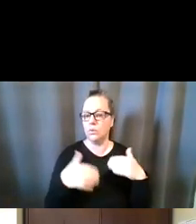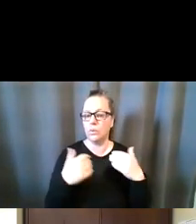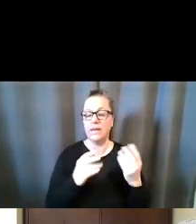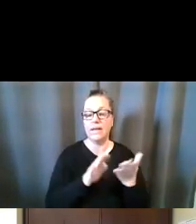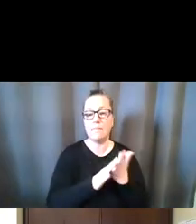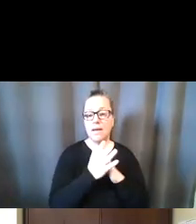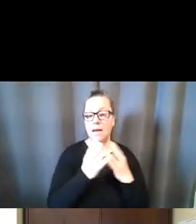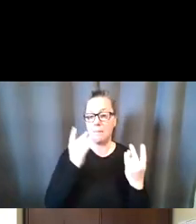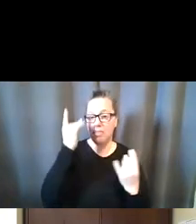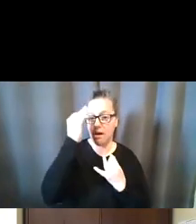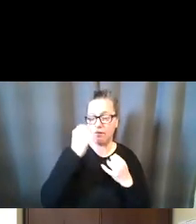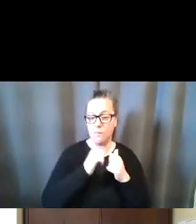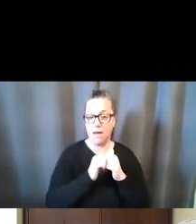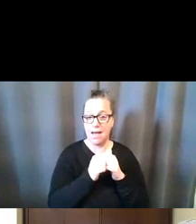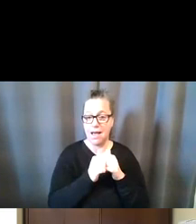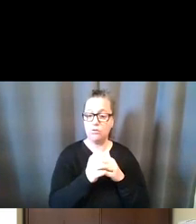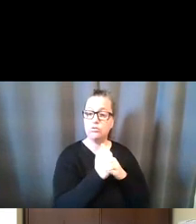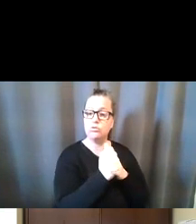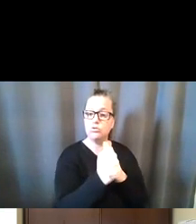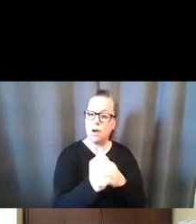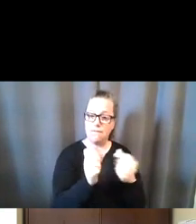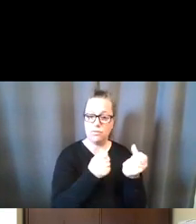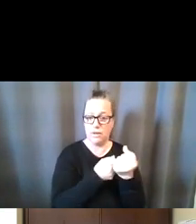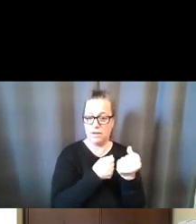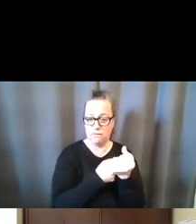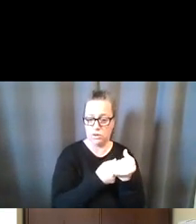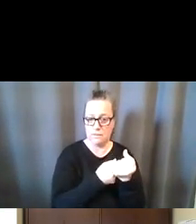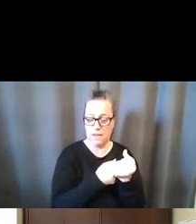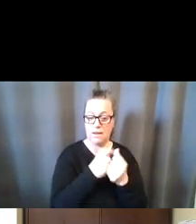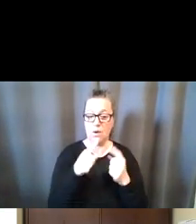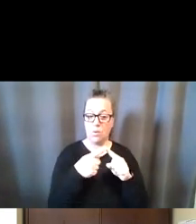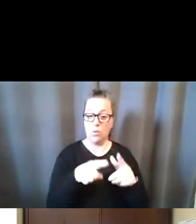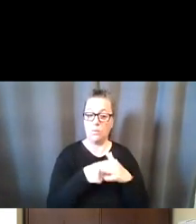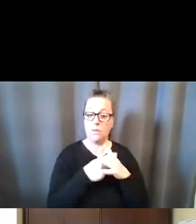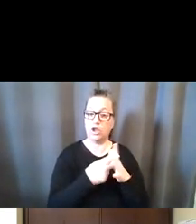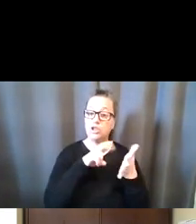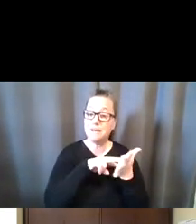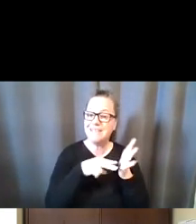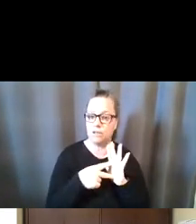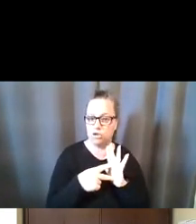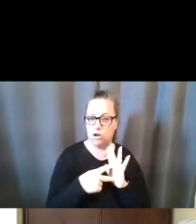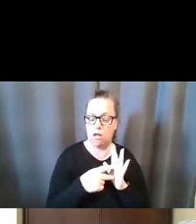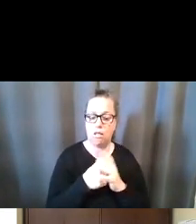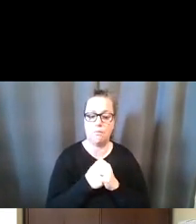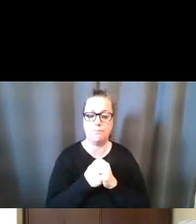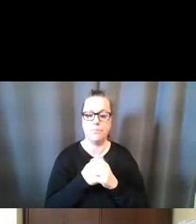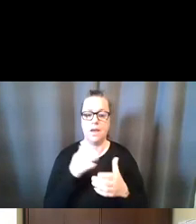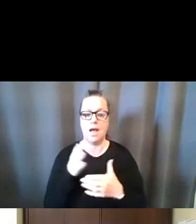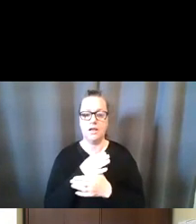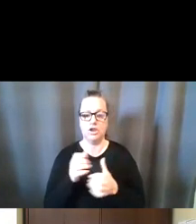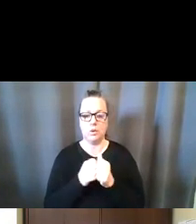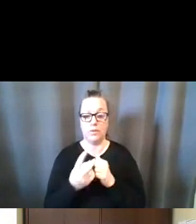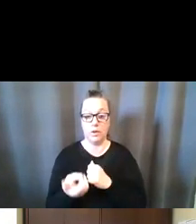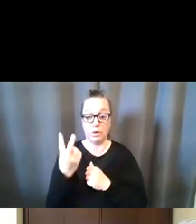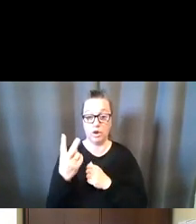and intentional about how to drive reinforcement once we start to be intentional about it. I'll share with you the two words